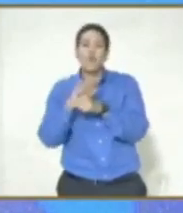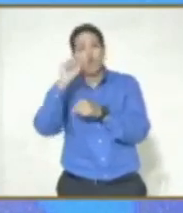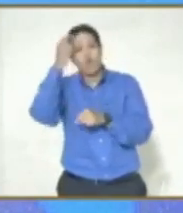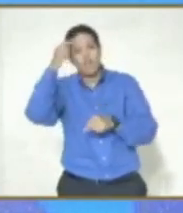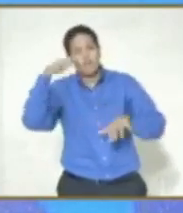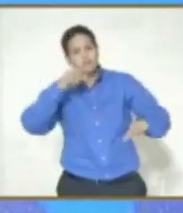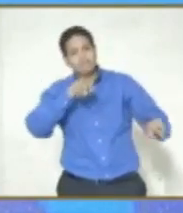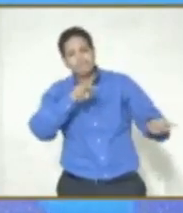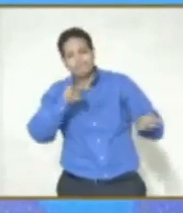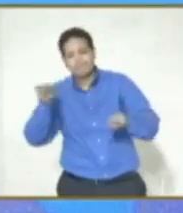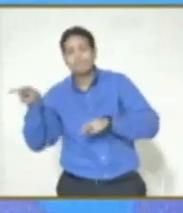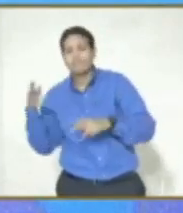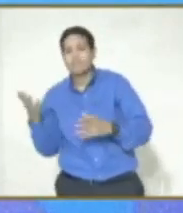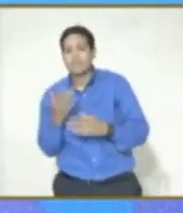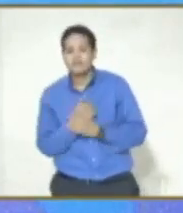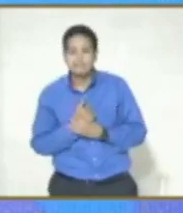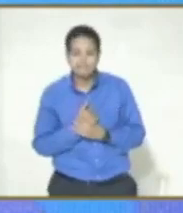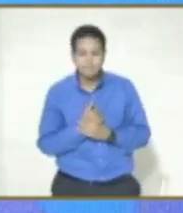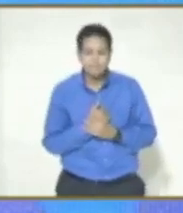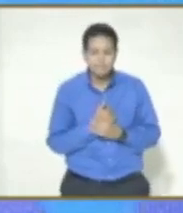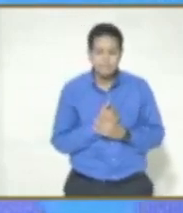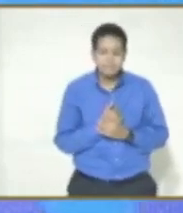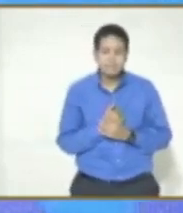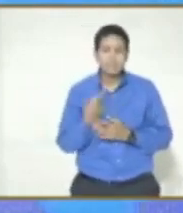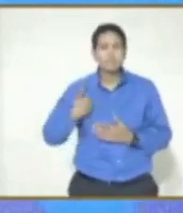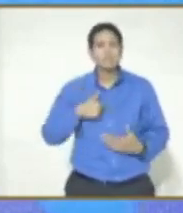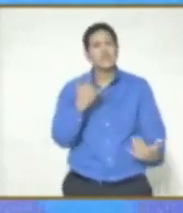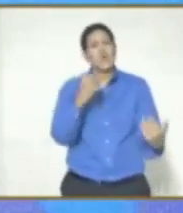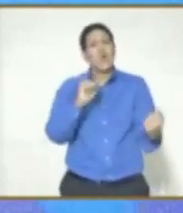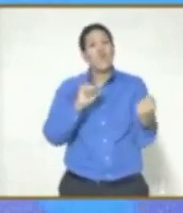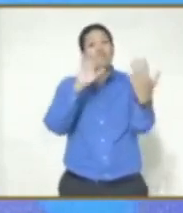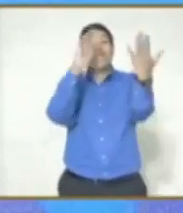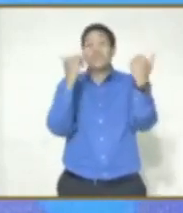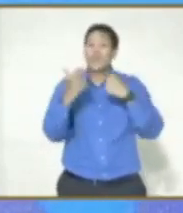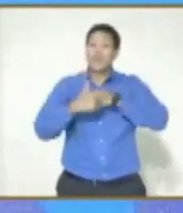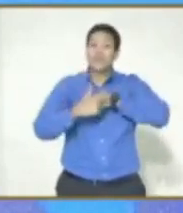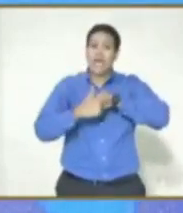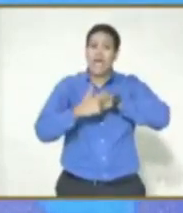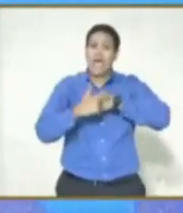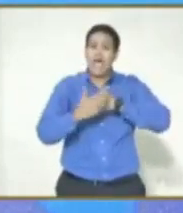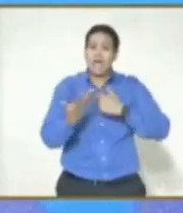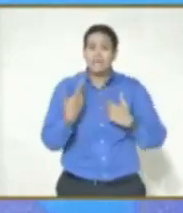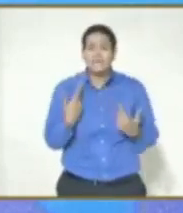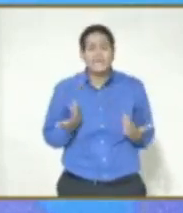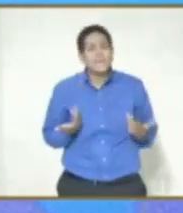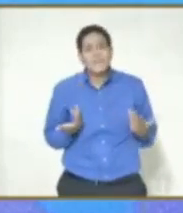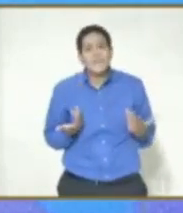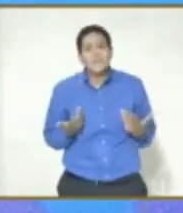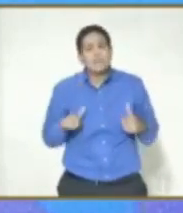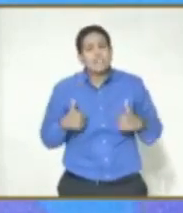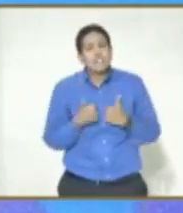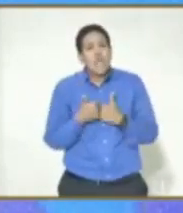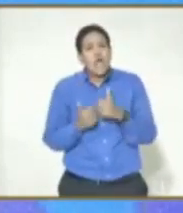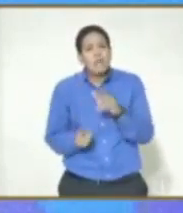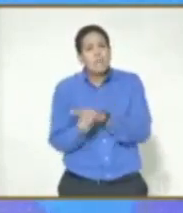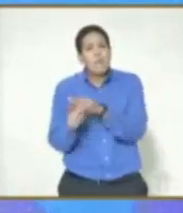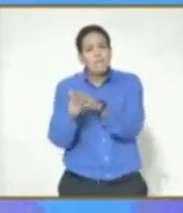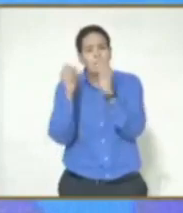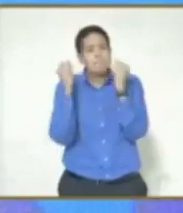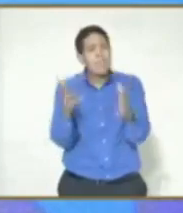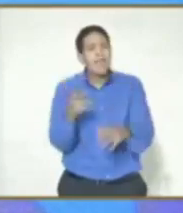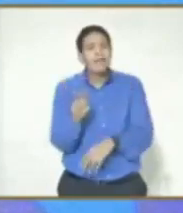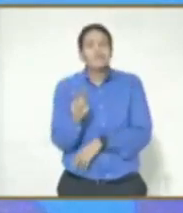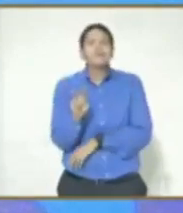Government. We are faced at this point in time with challenges,